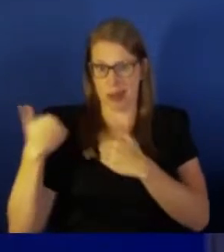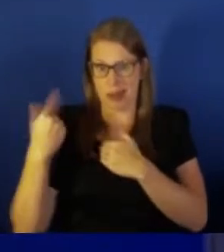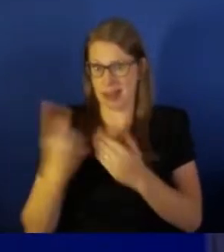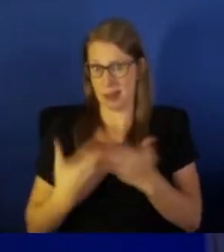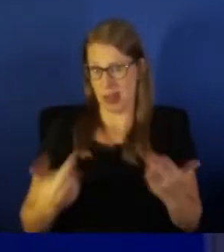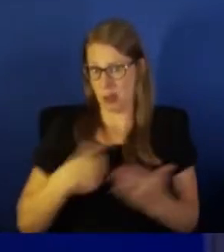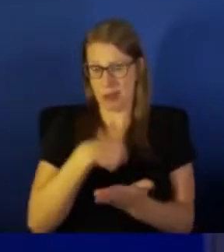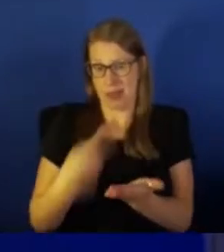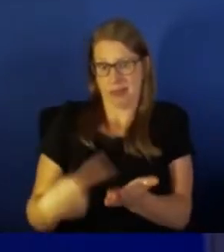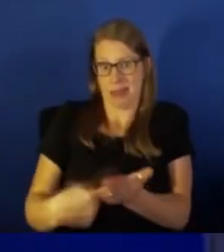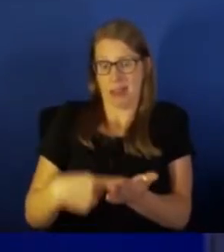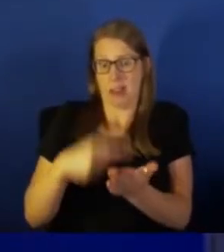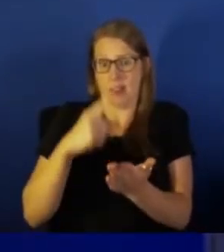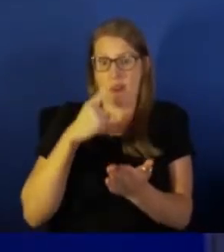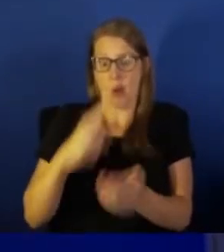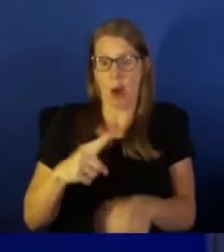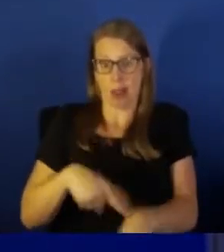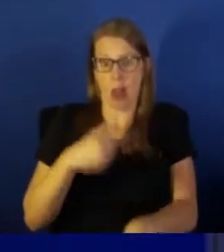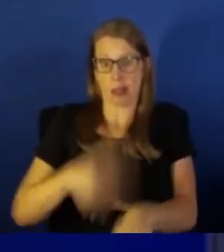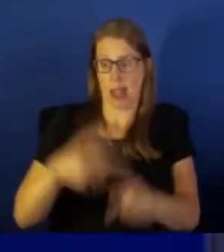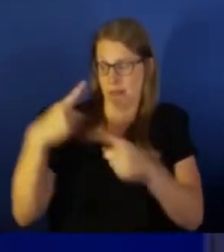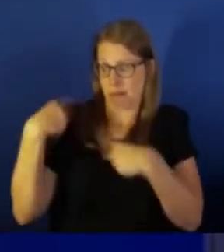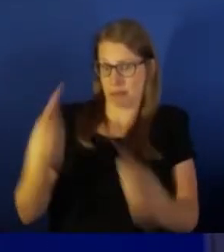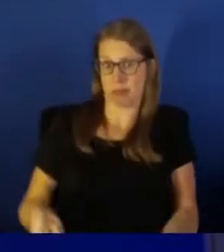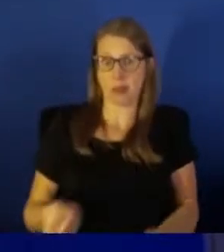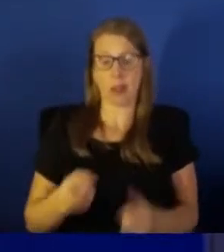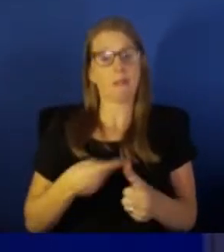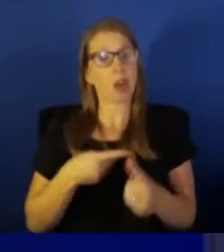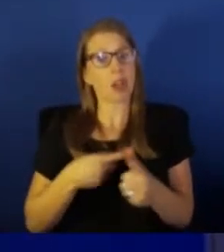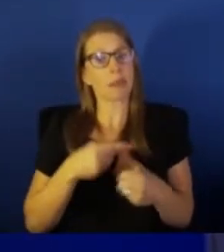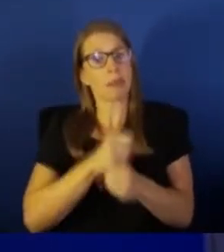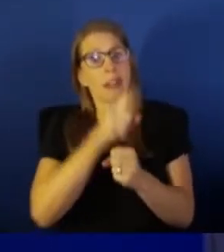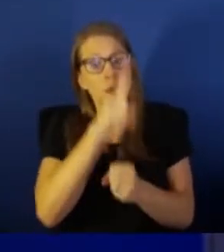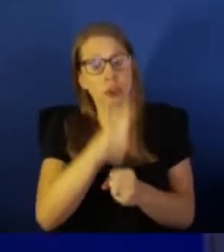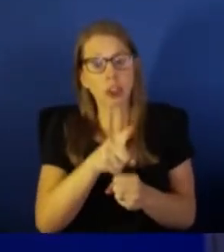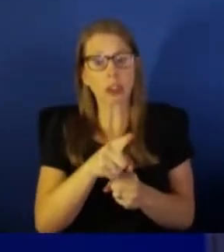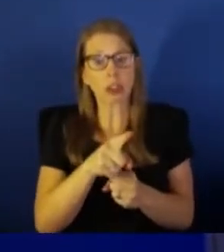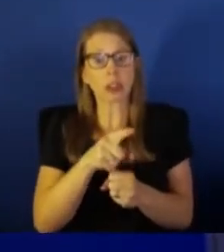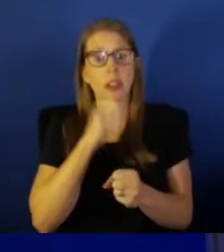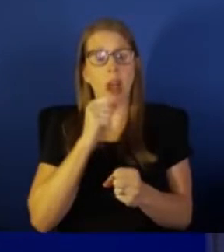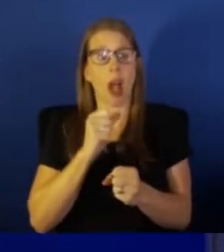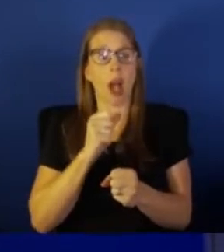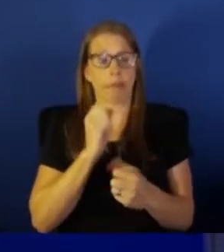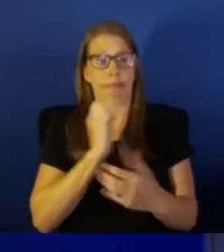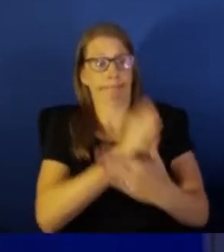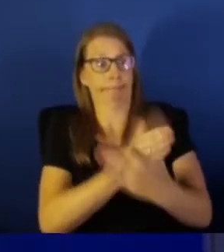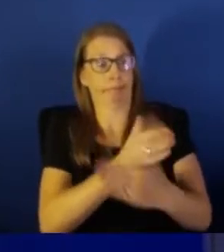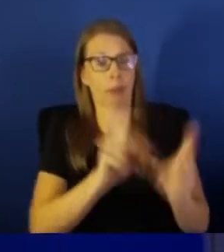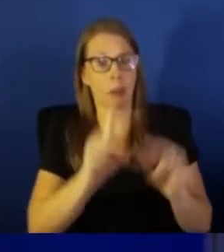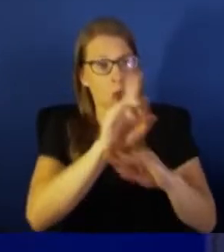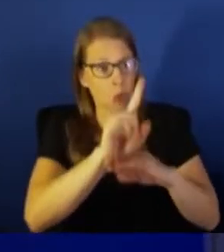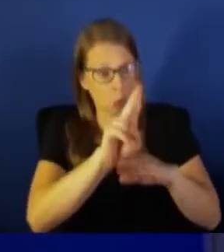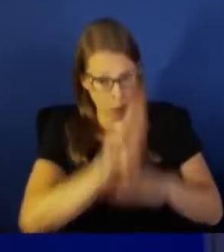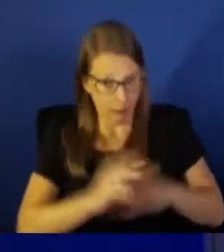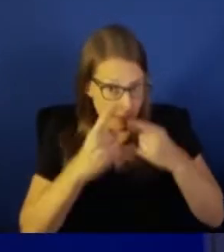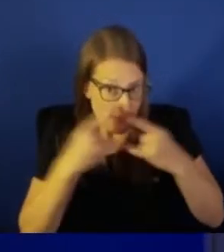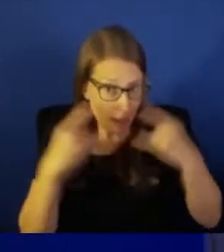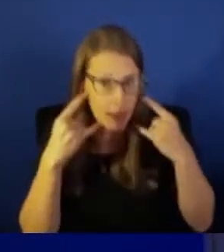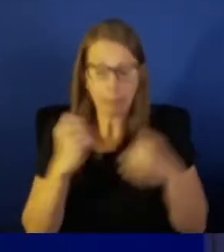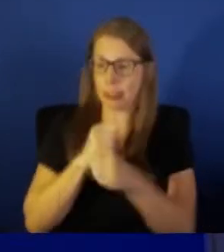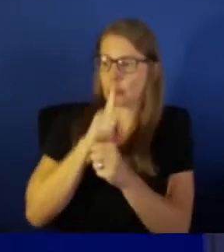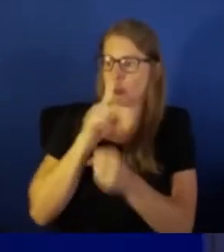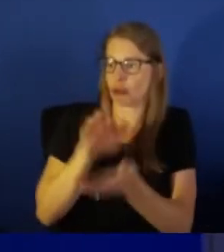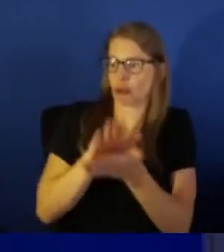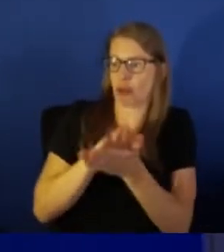for quite some time now, which is first, make sure that you're not harassing people who are in masks, making sure in our school environments and